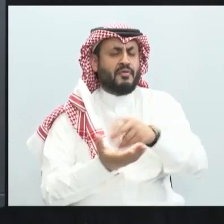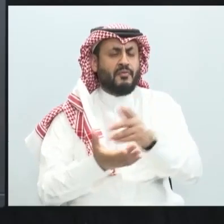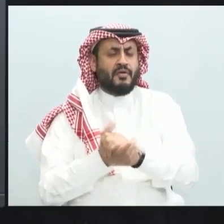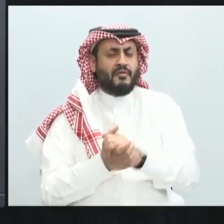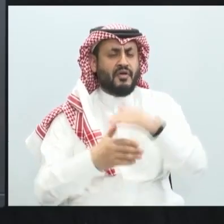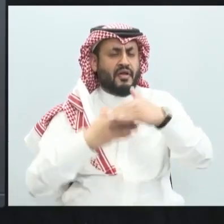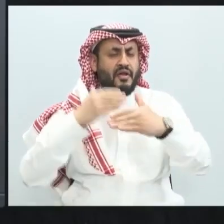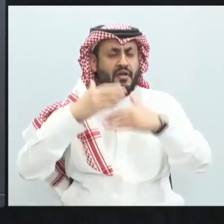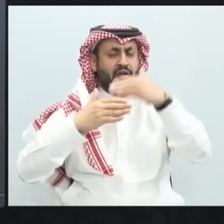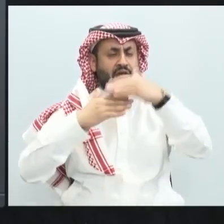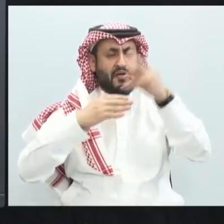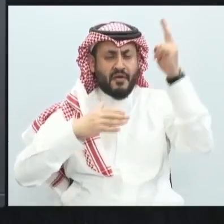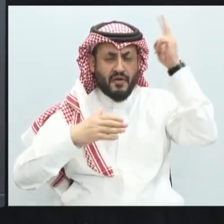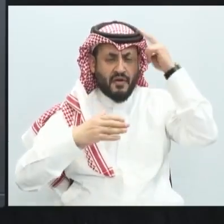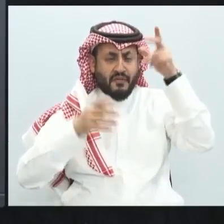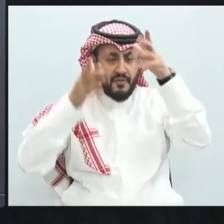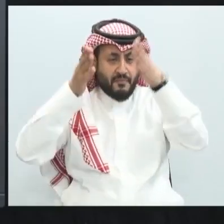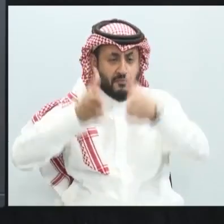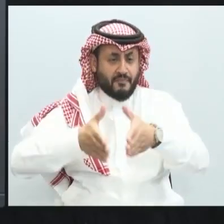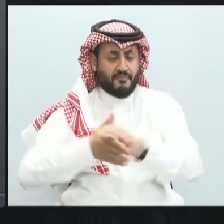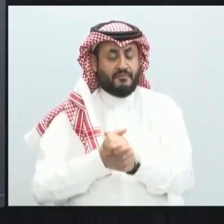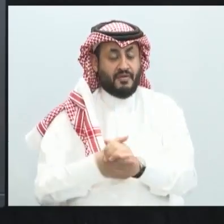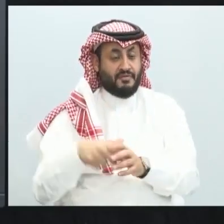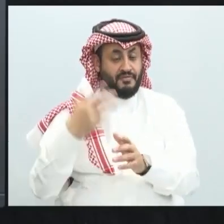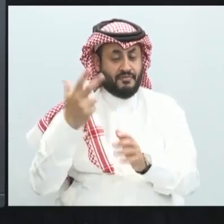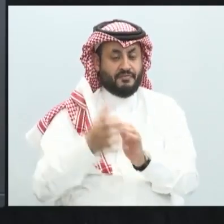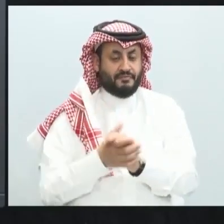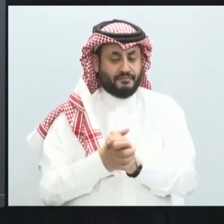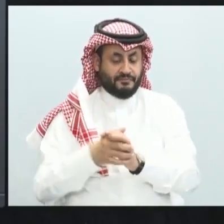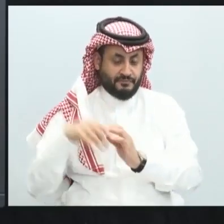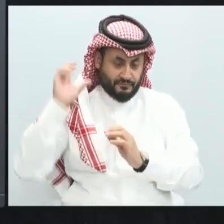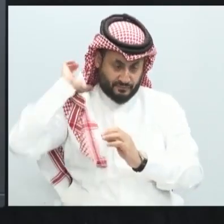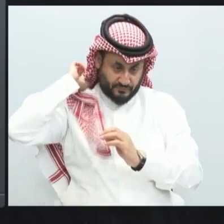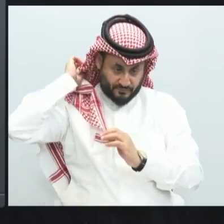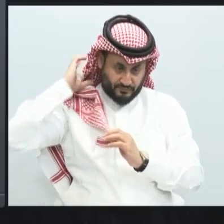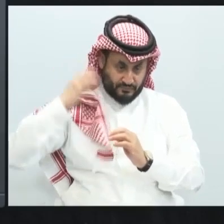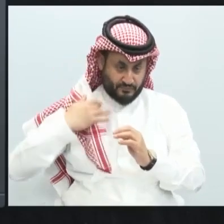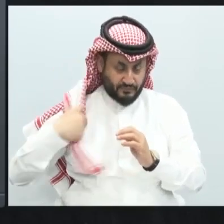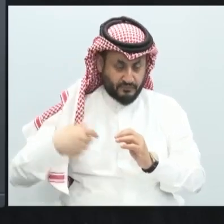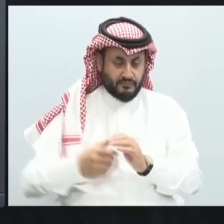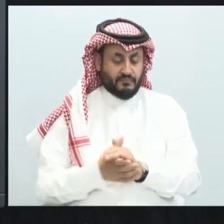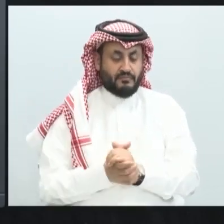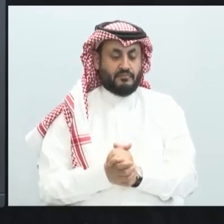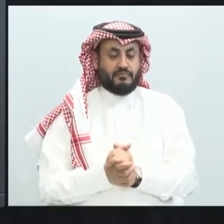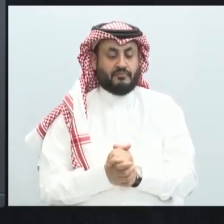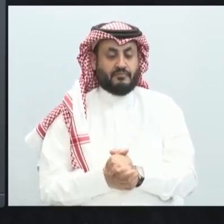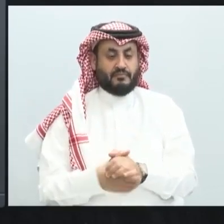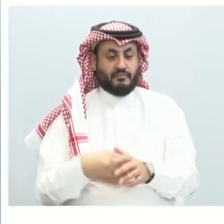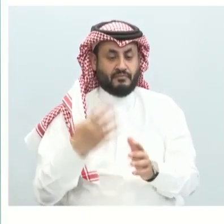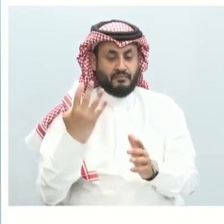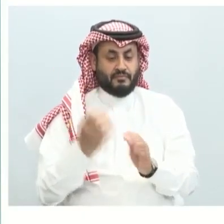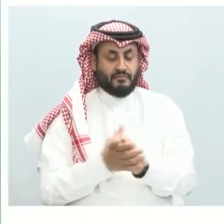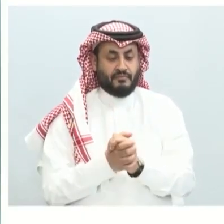Center. Now, this is about the third sentence. Now, let's listen to the fourth one.